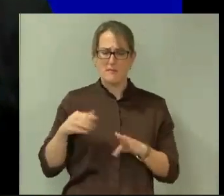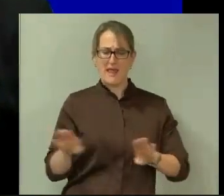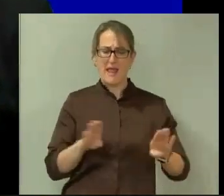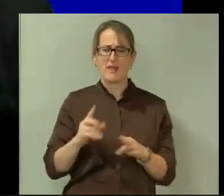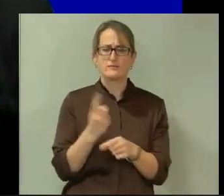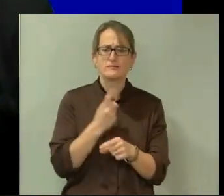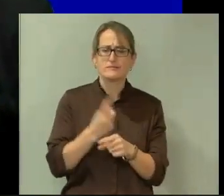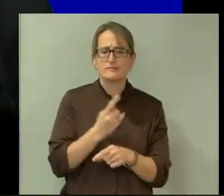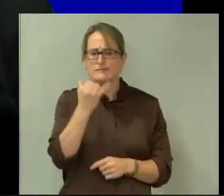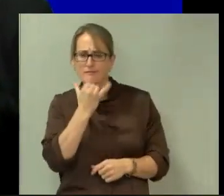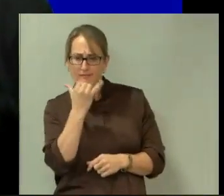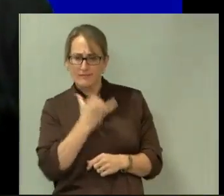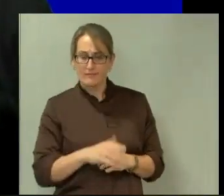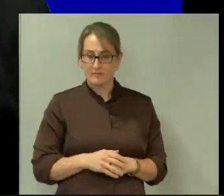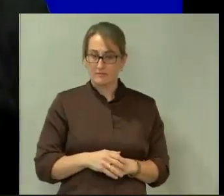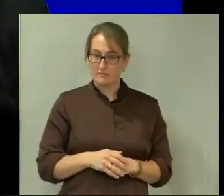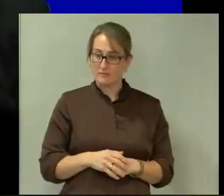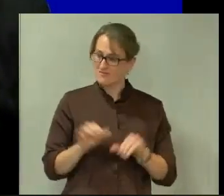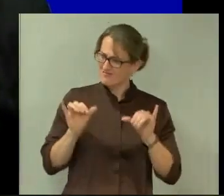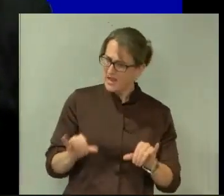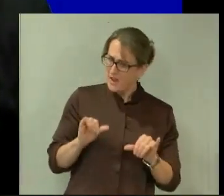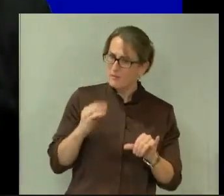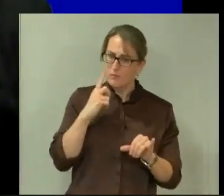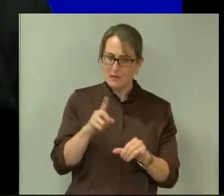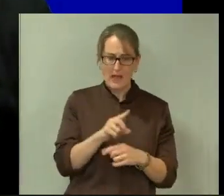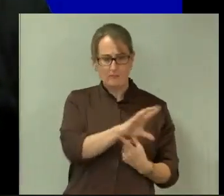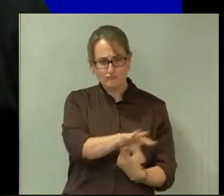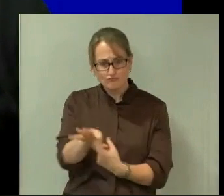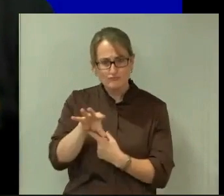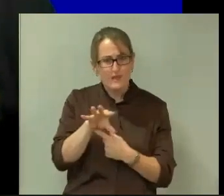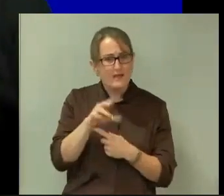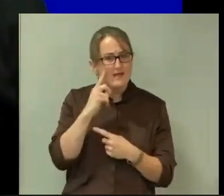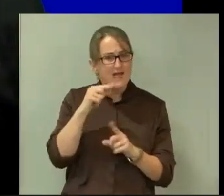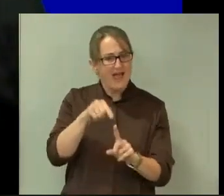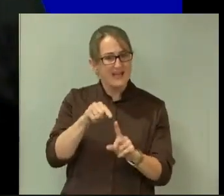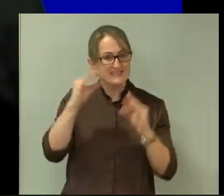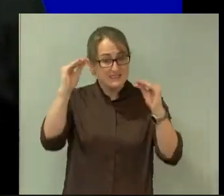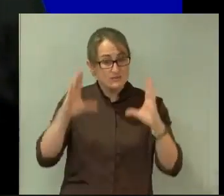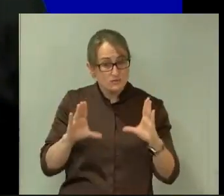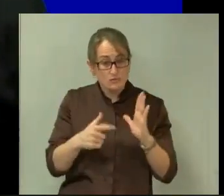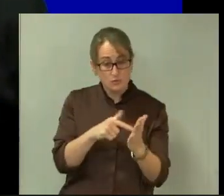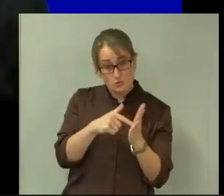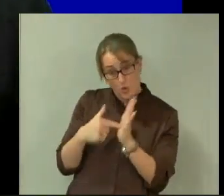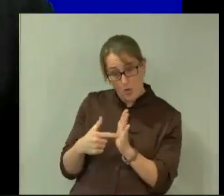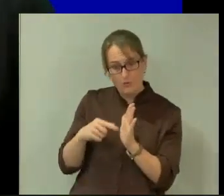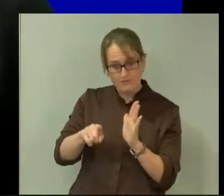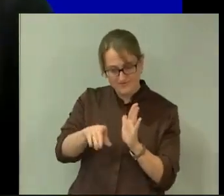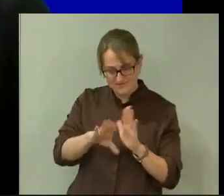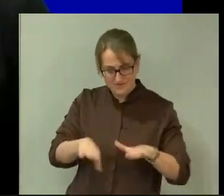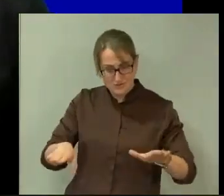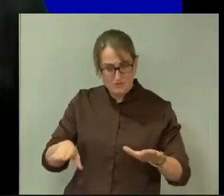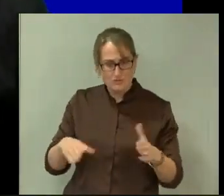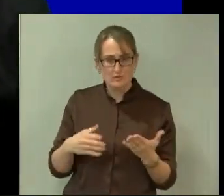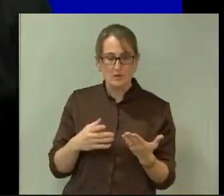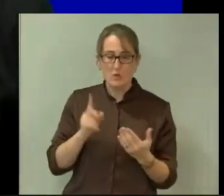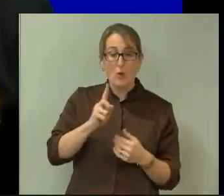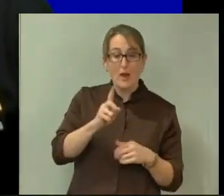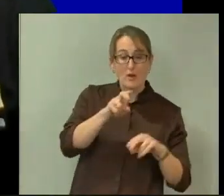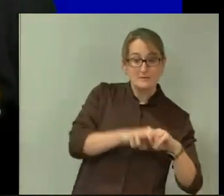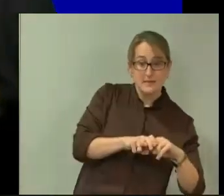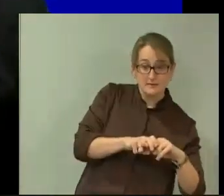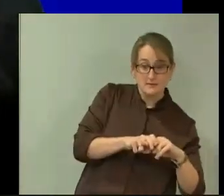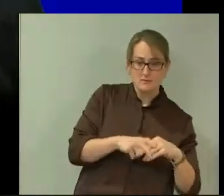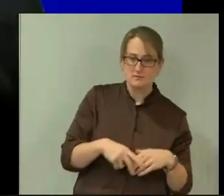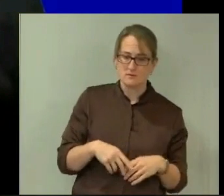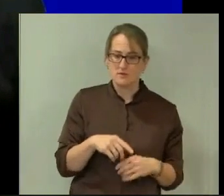The same with the classroom. Have a video of the teacher showing this is where you sit. This is where you need to wash